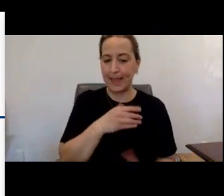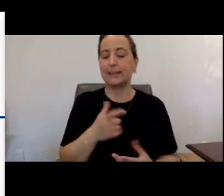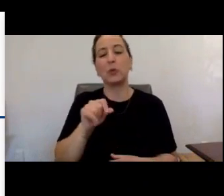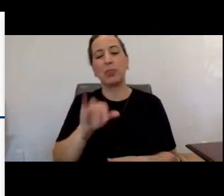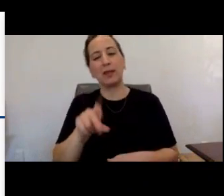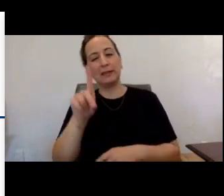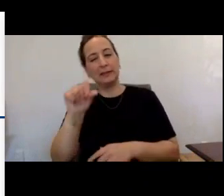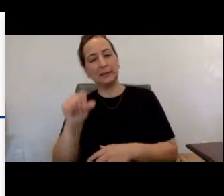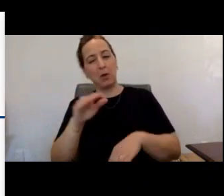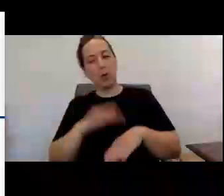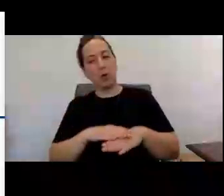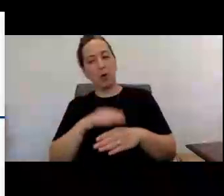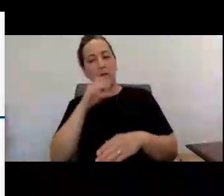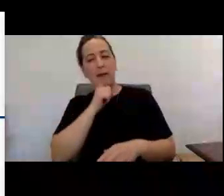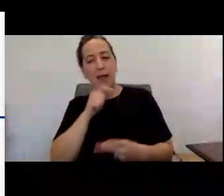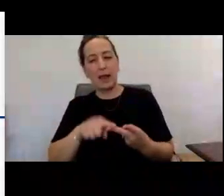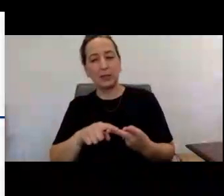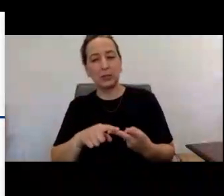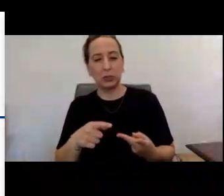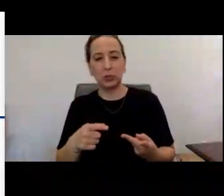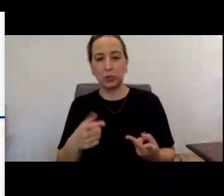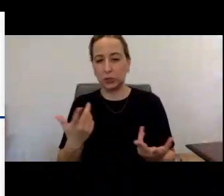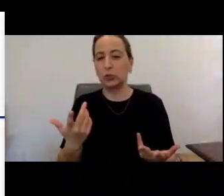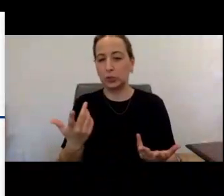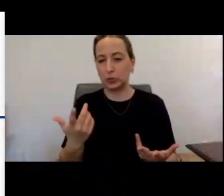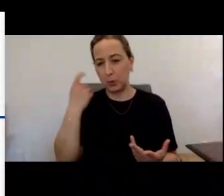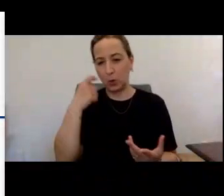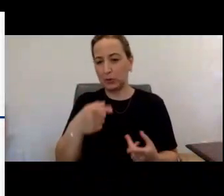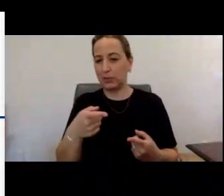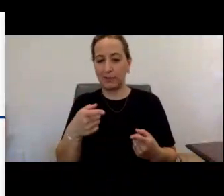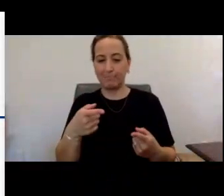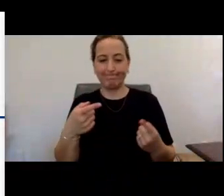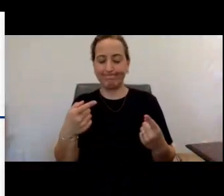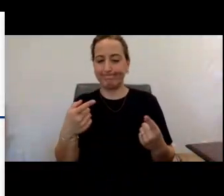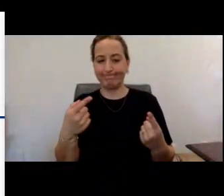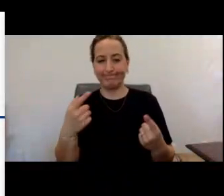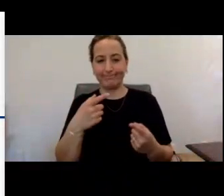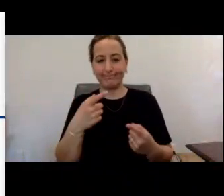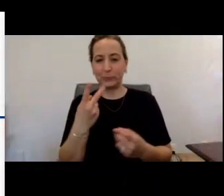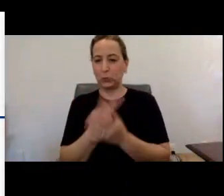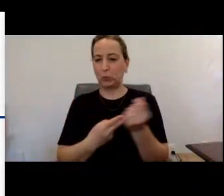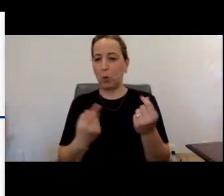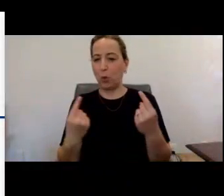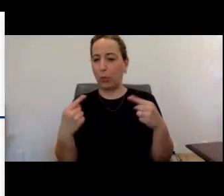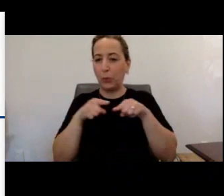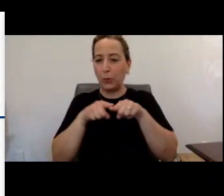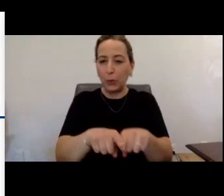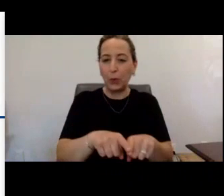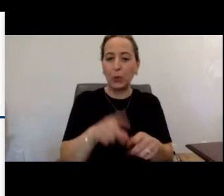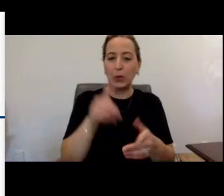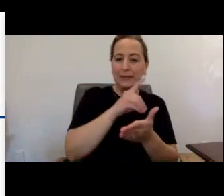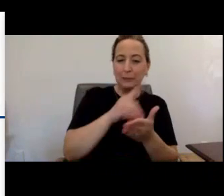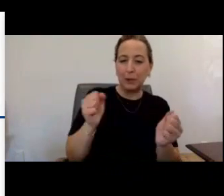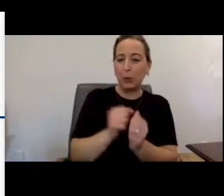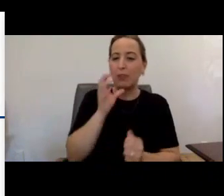lot of times these protected classes intersect and there's overlap and intersectionality